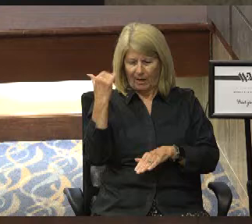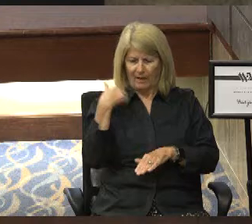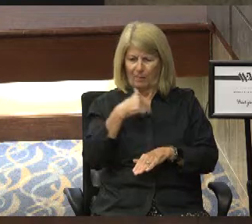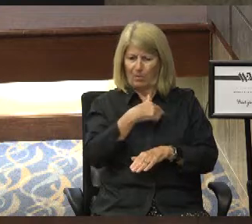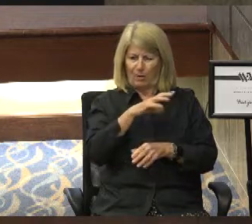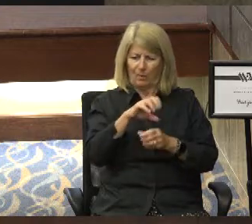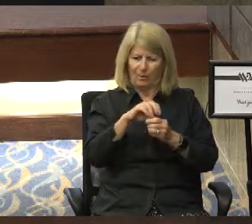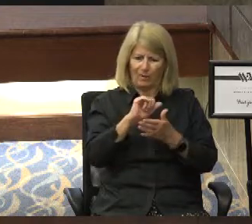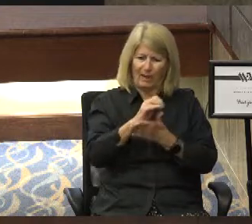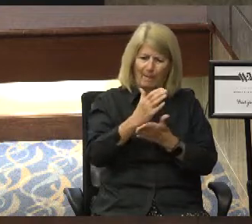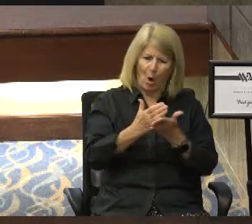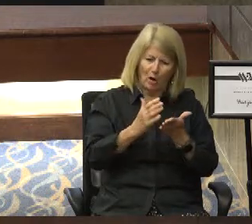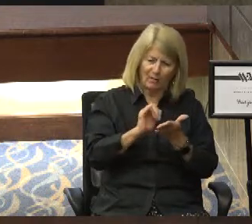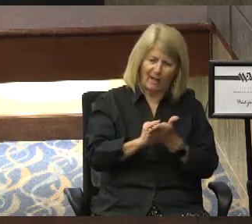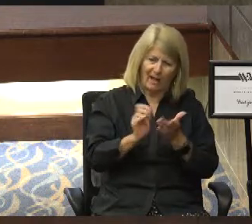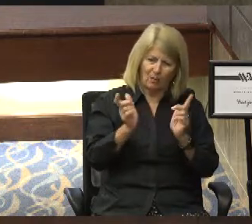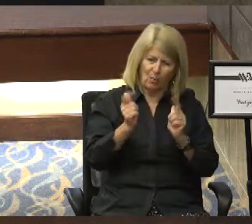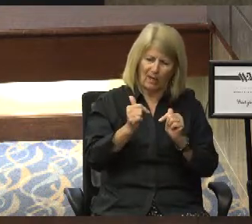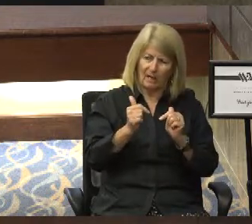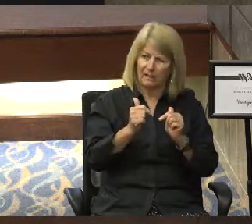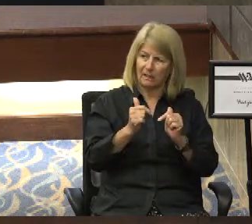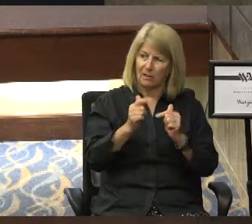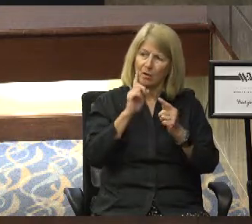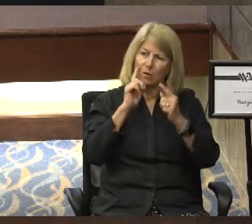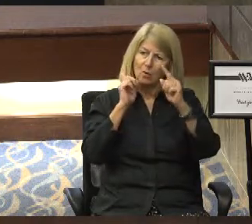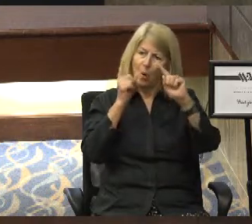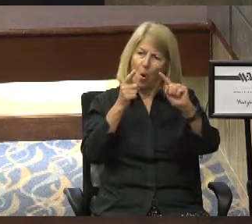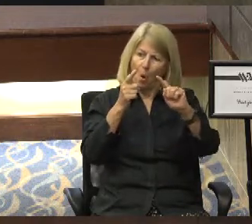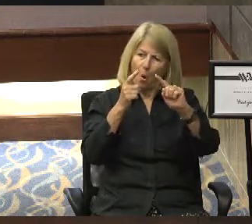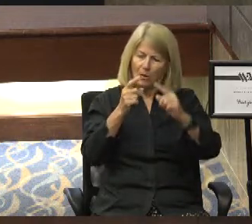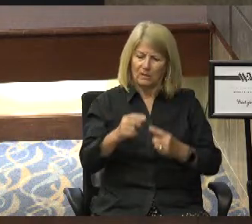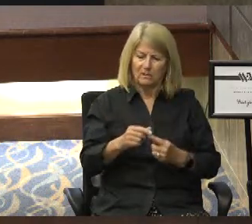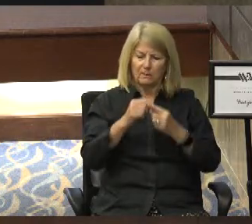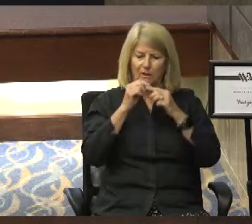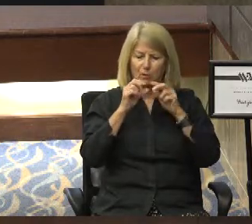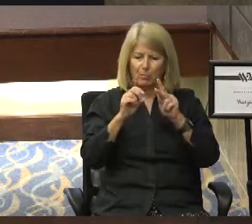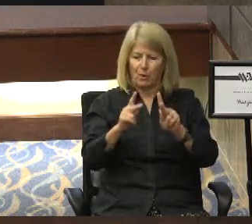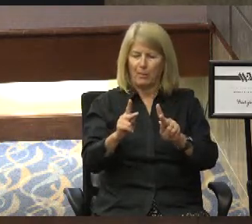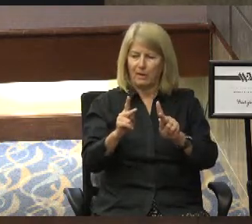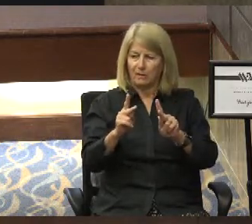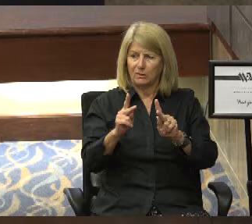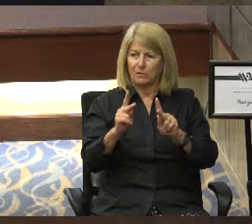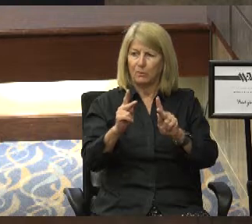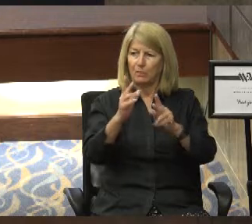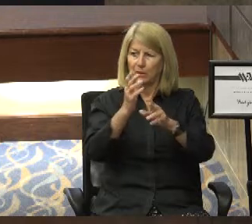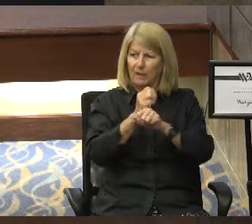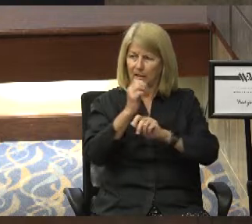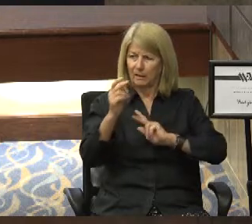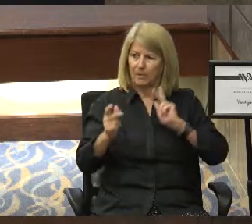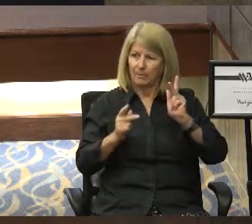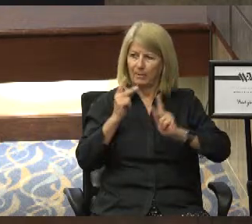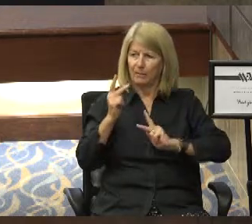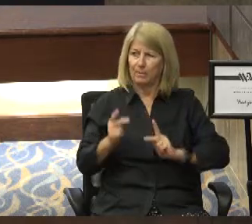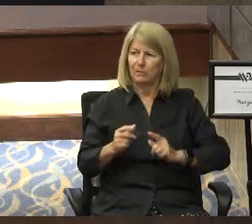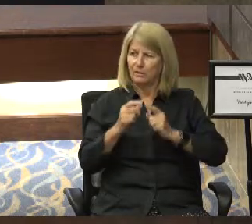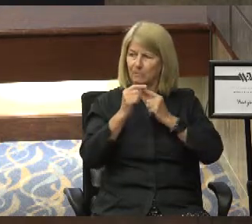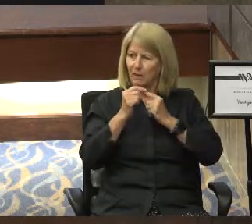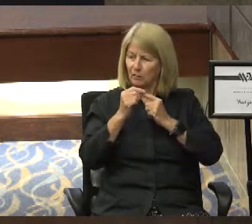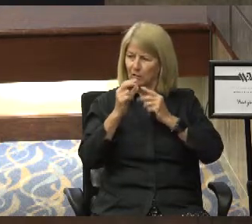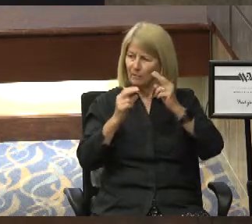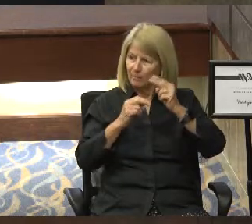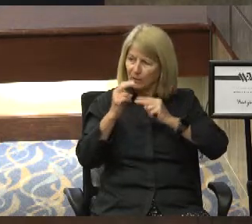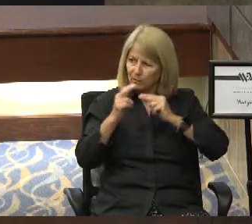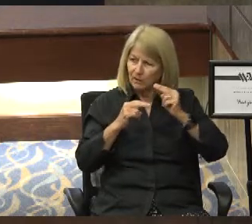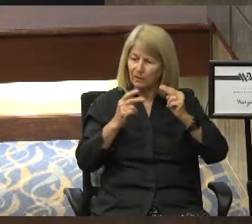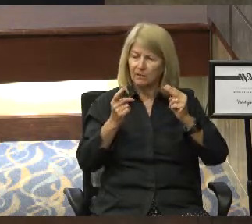that when the goal of this special permit is to get people to this facility in if there's a secure way to do that.